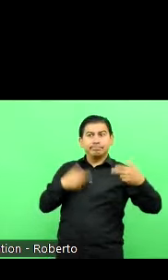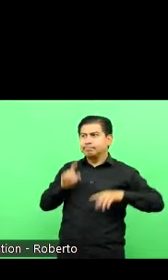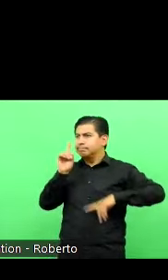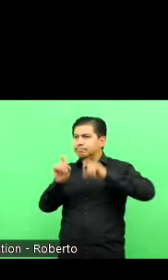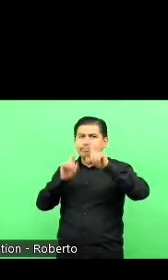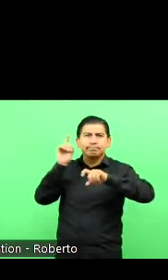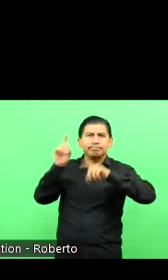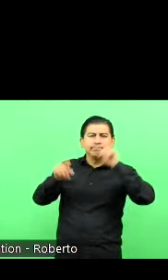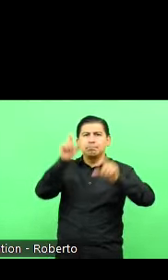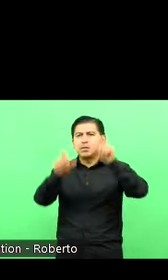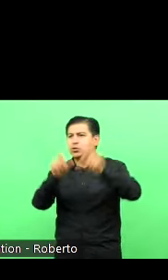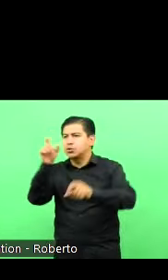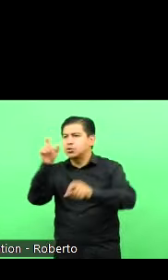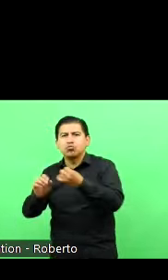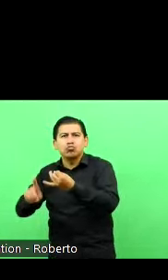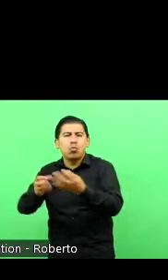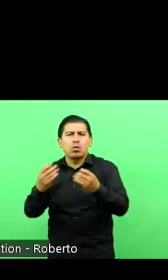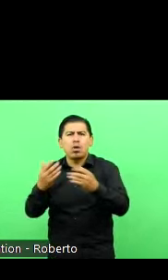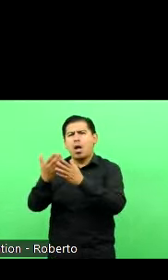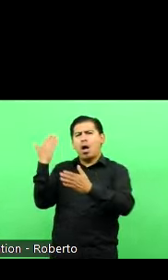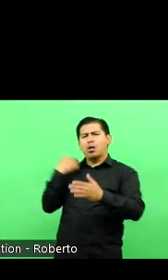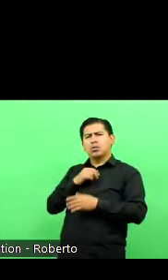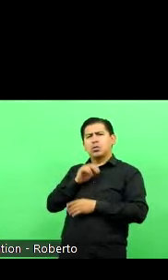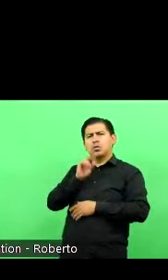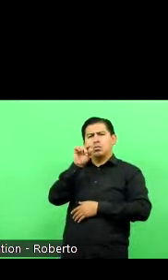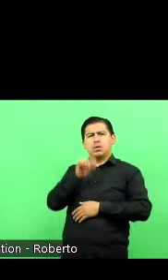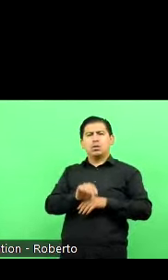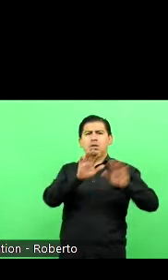According to the last census in 2017,